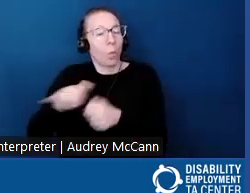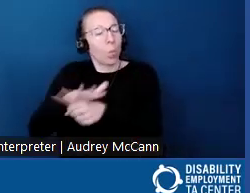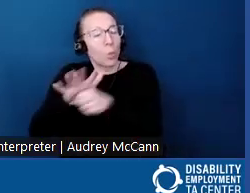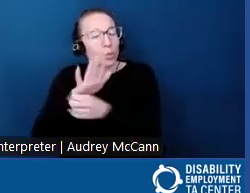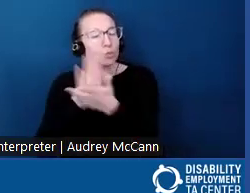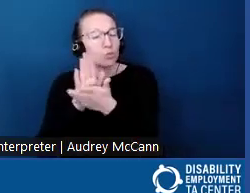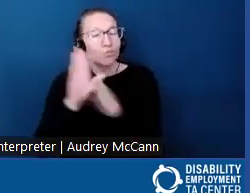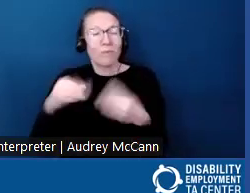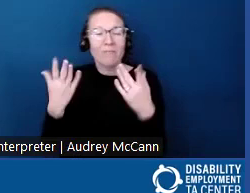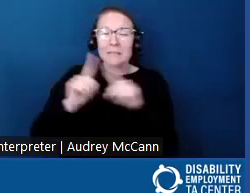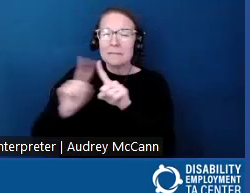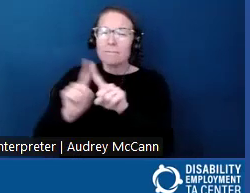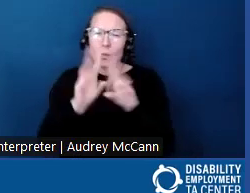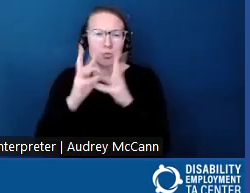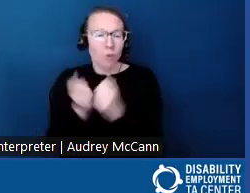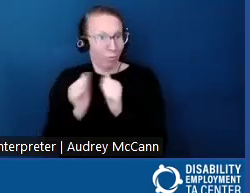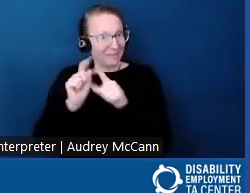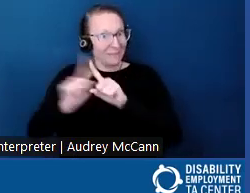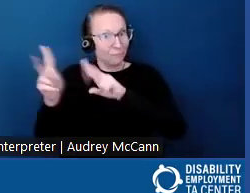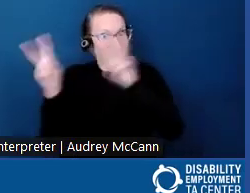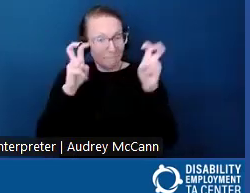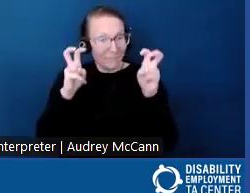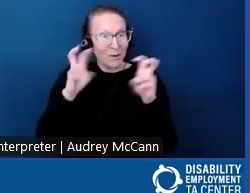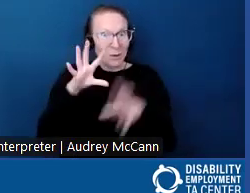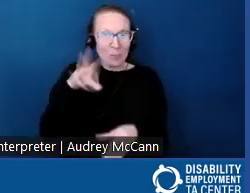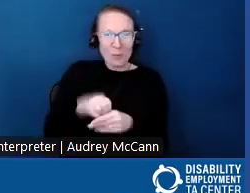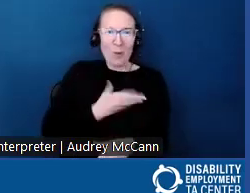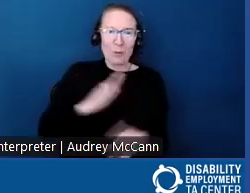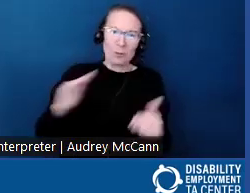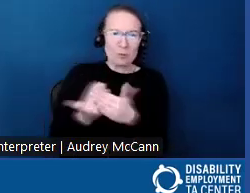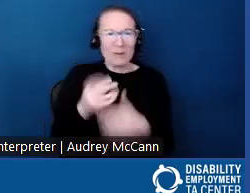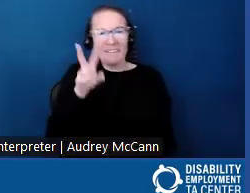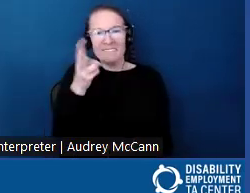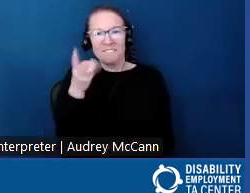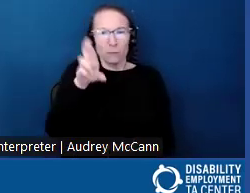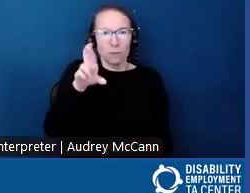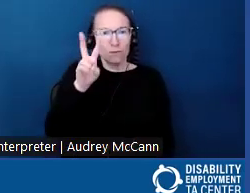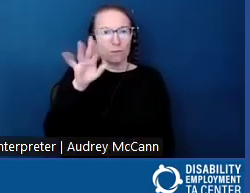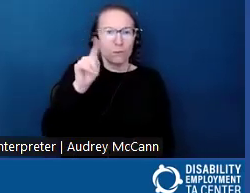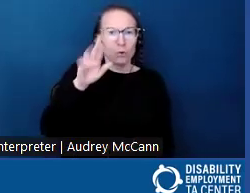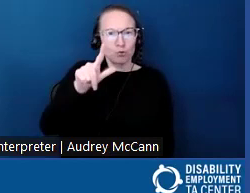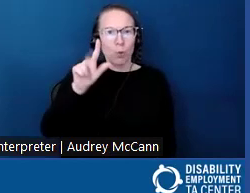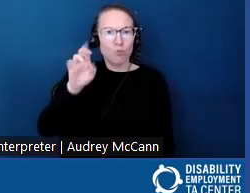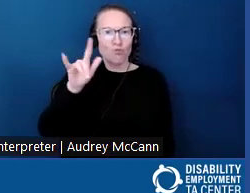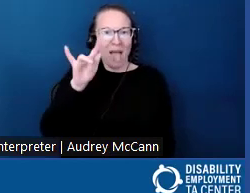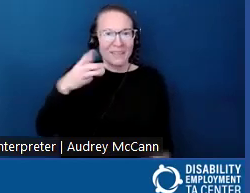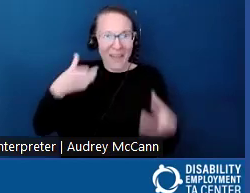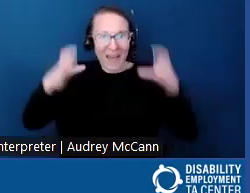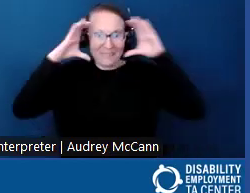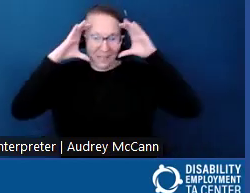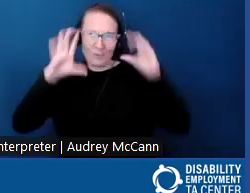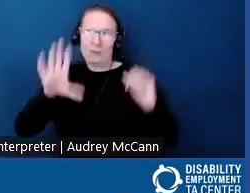on different topics, including our new virtual reality headsets, which is very exciting.